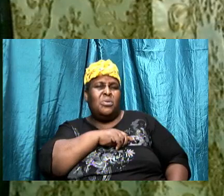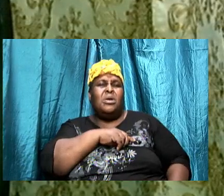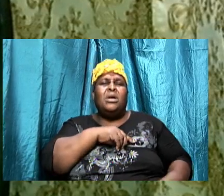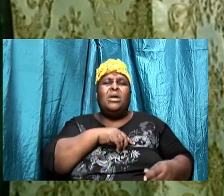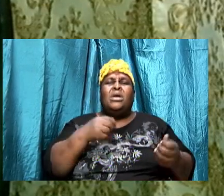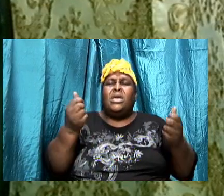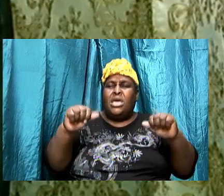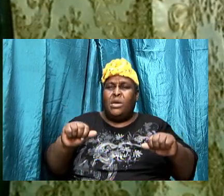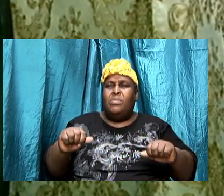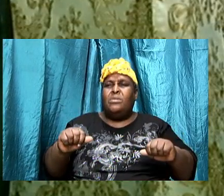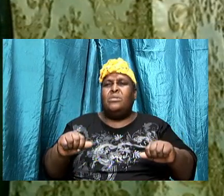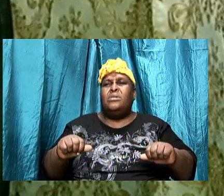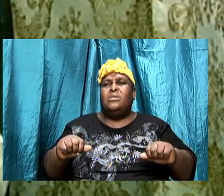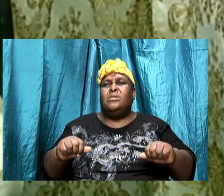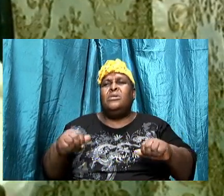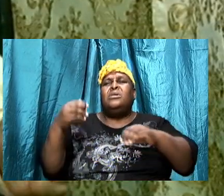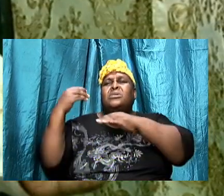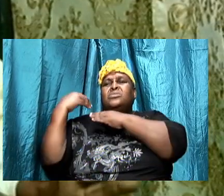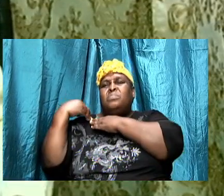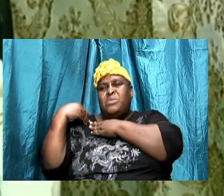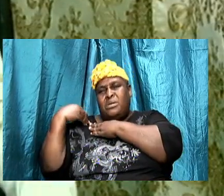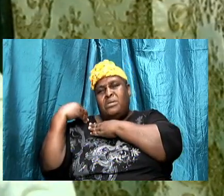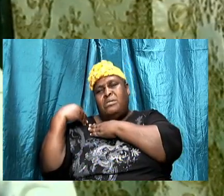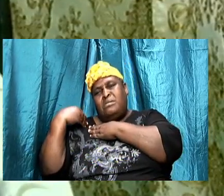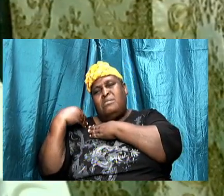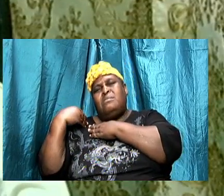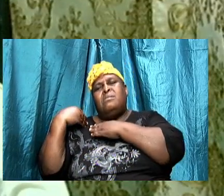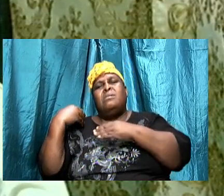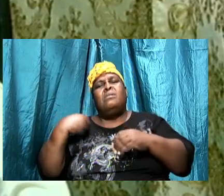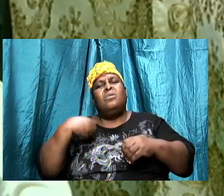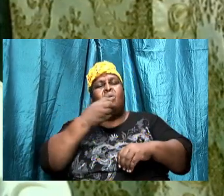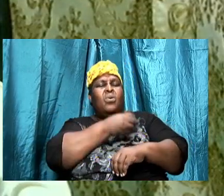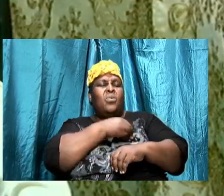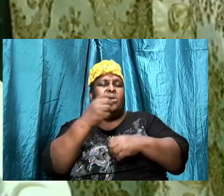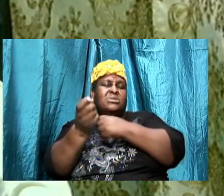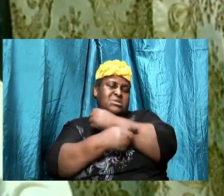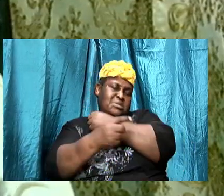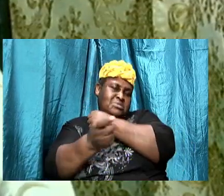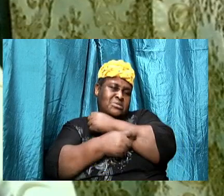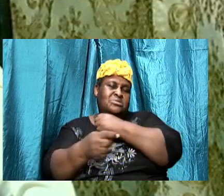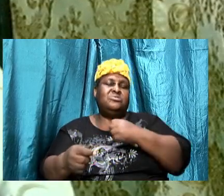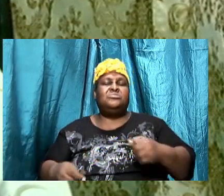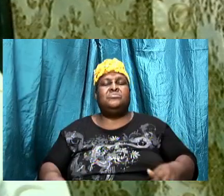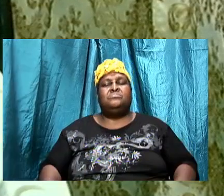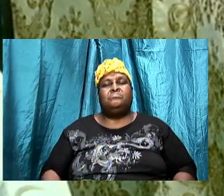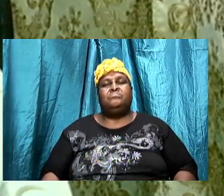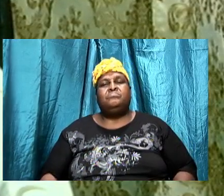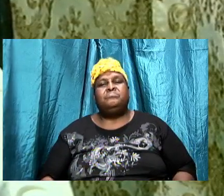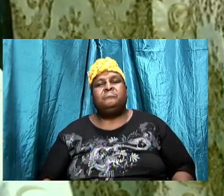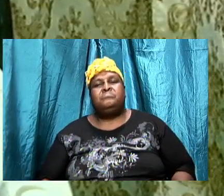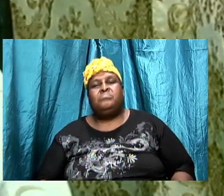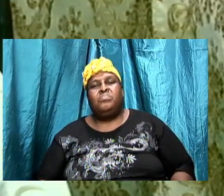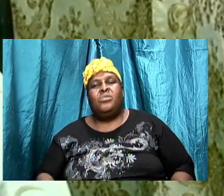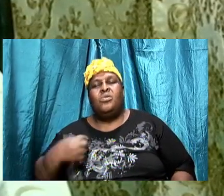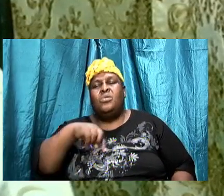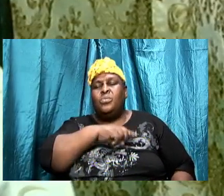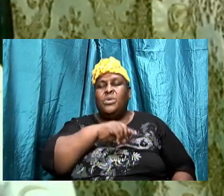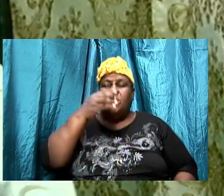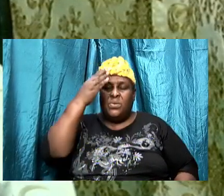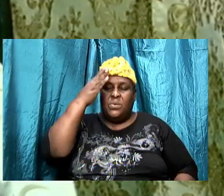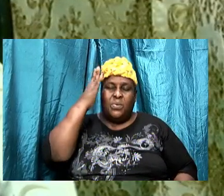it. And so we don't have to say we can't bear it anymore or we can't bother. But we know that, you